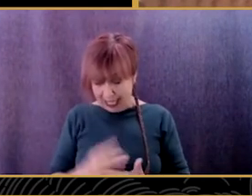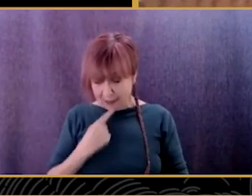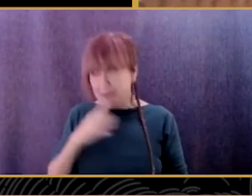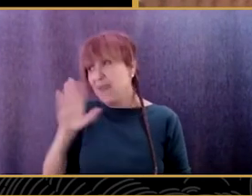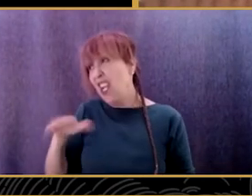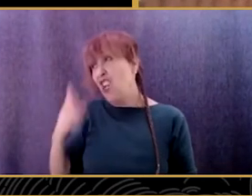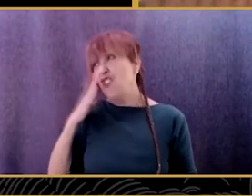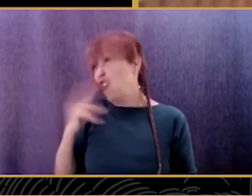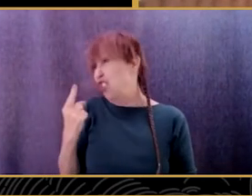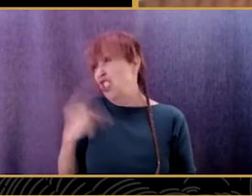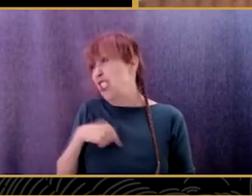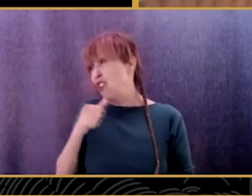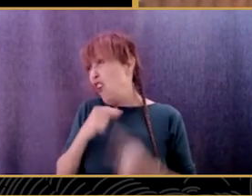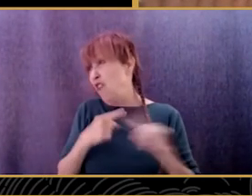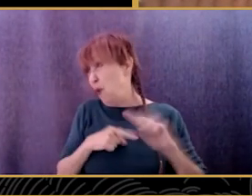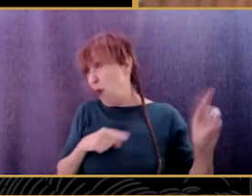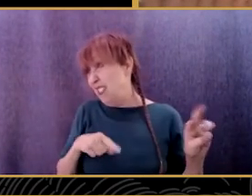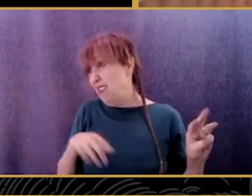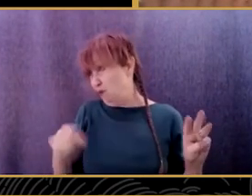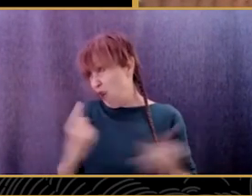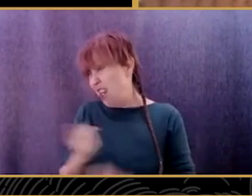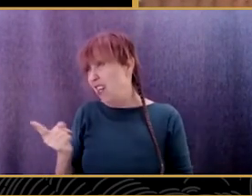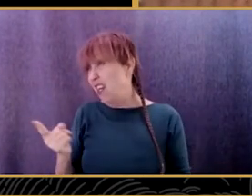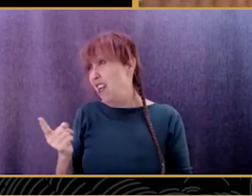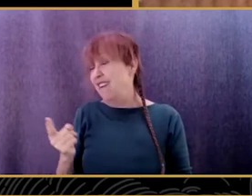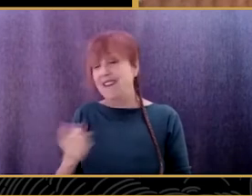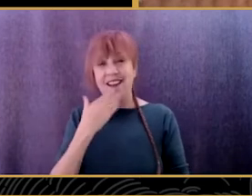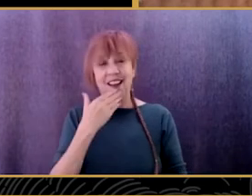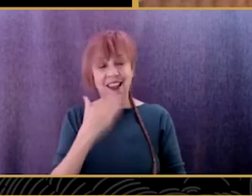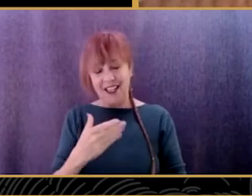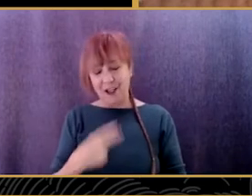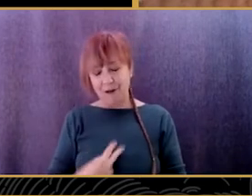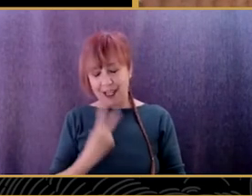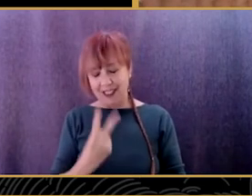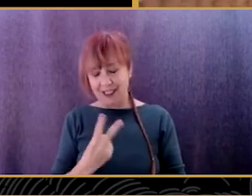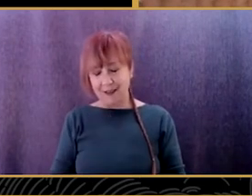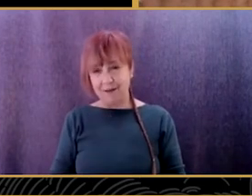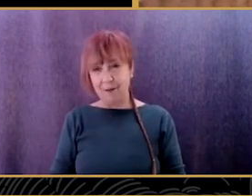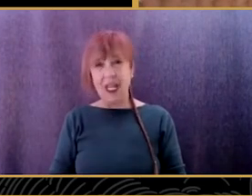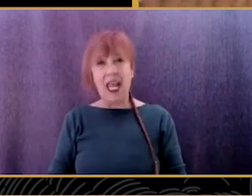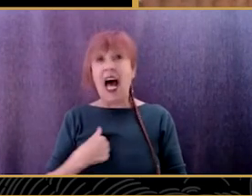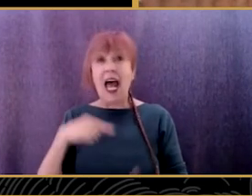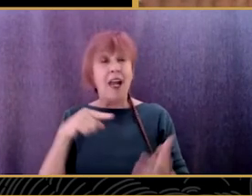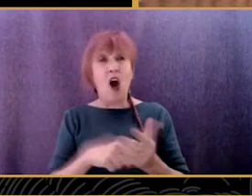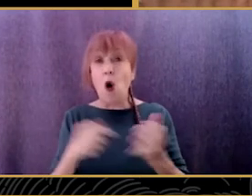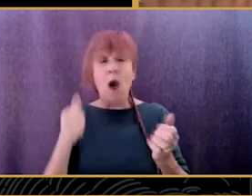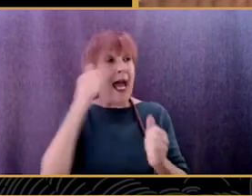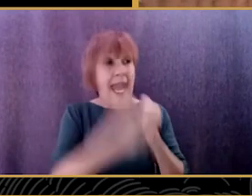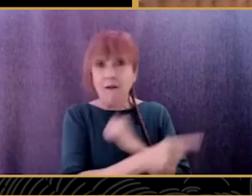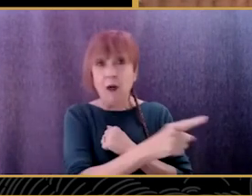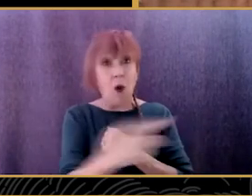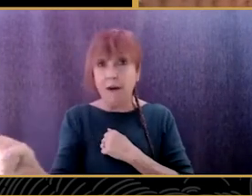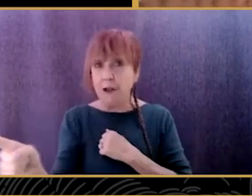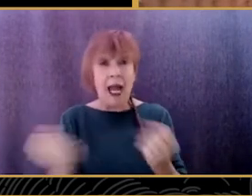stops saying You know you're just that girl from the west side, don't you? Thank you Thank Thank you I